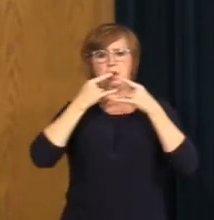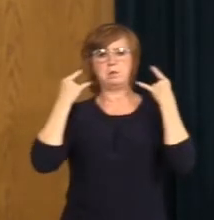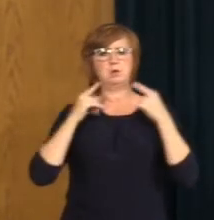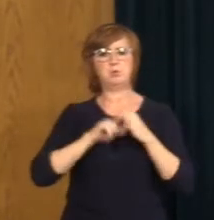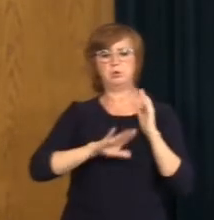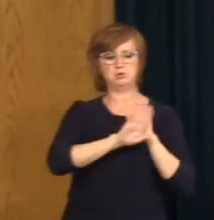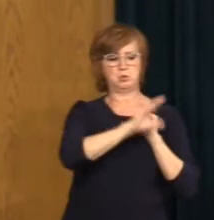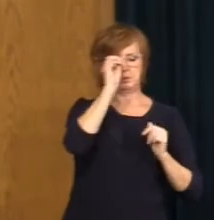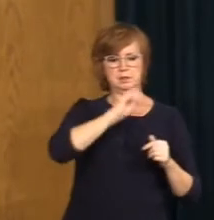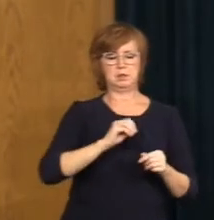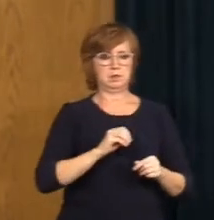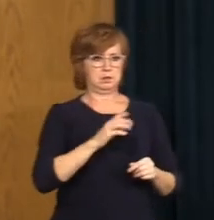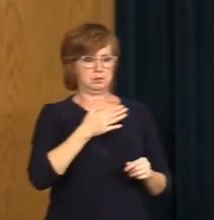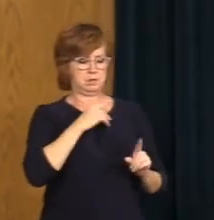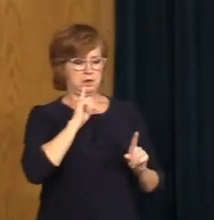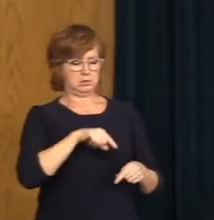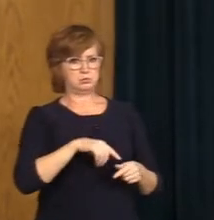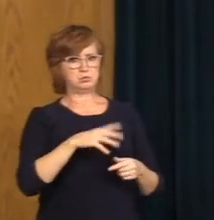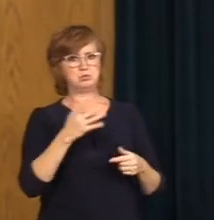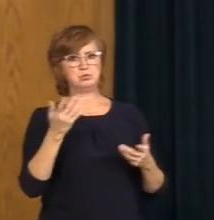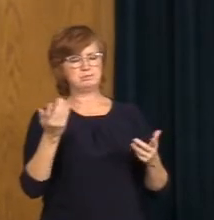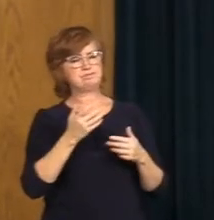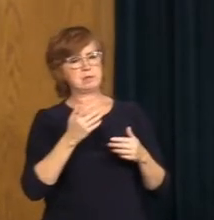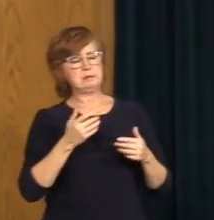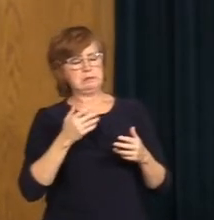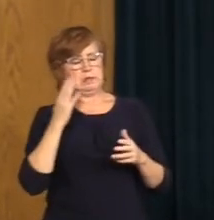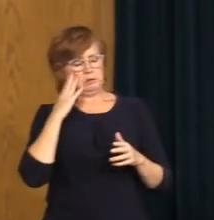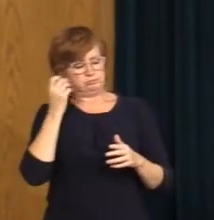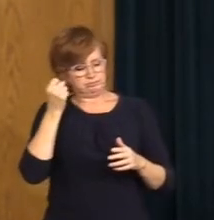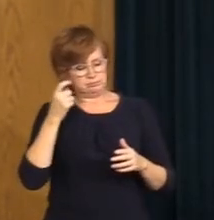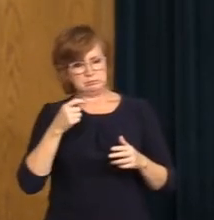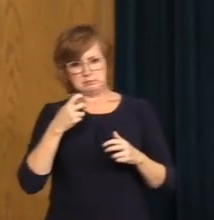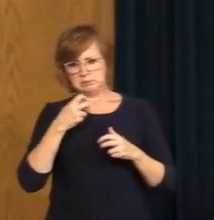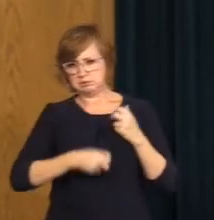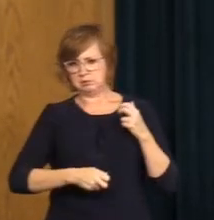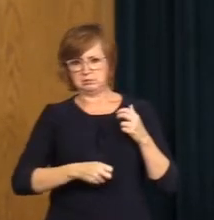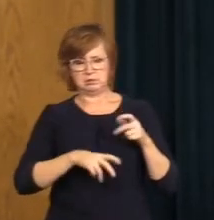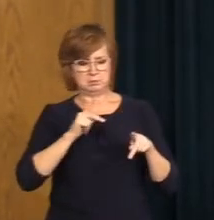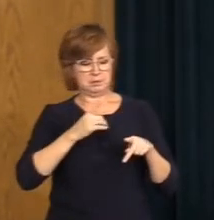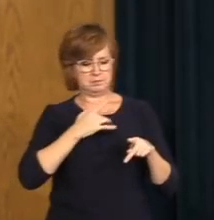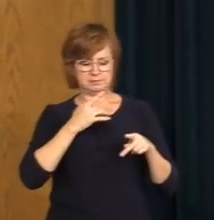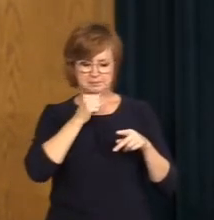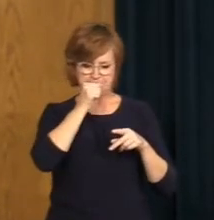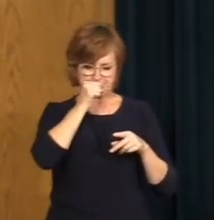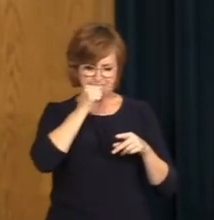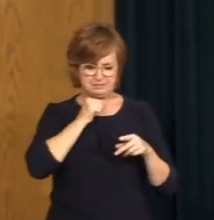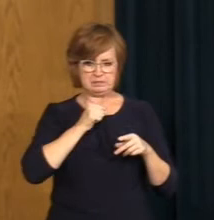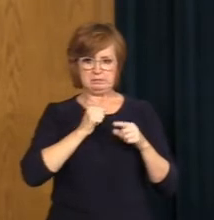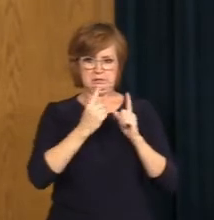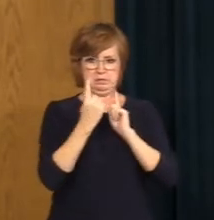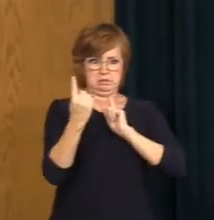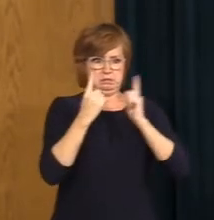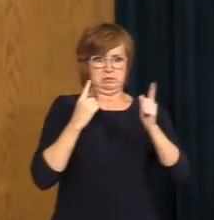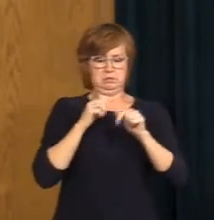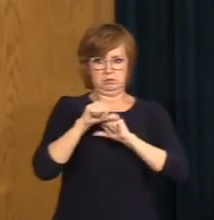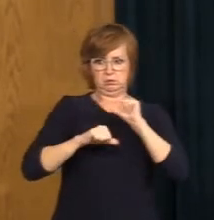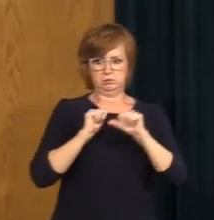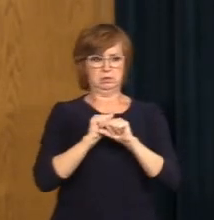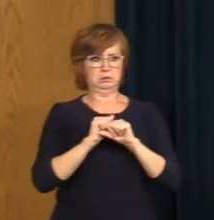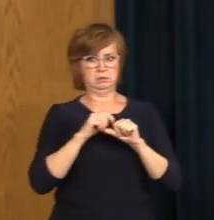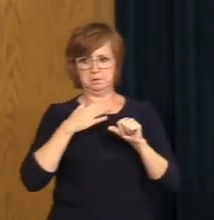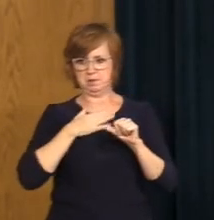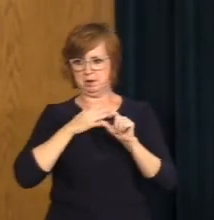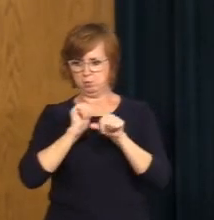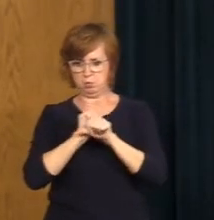all the steps that are so important. We have to maintain physical distancing when we go out and about or go to our